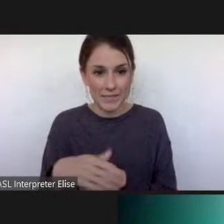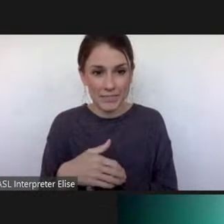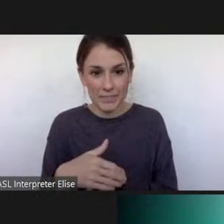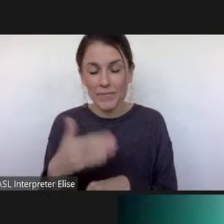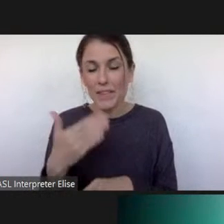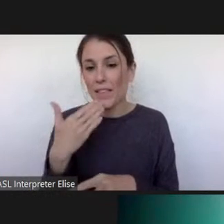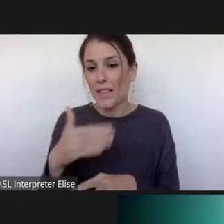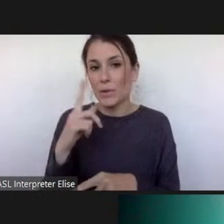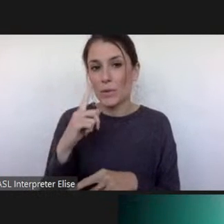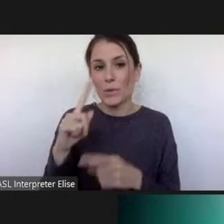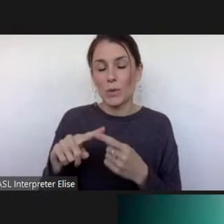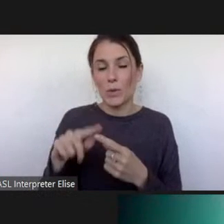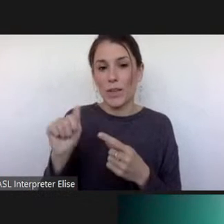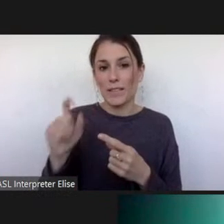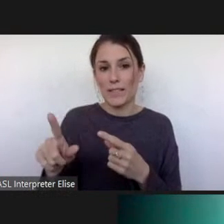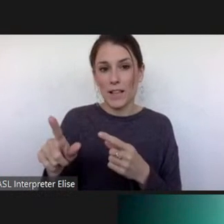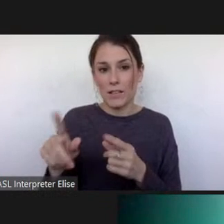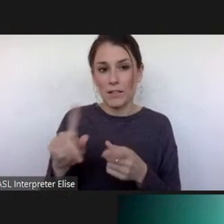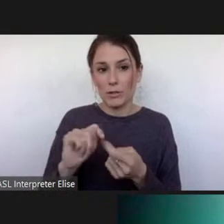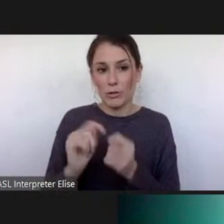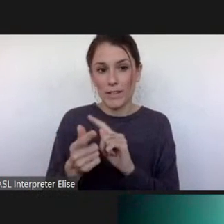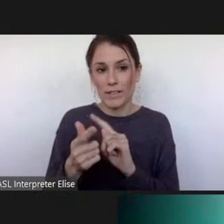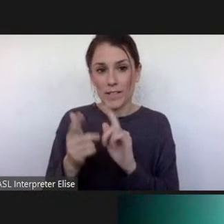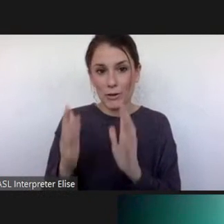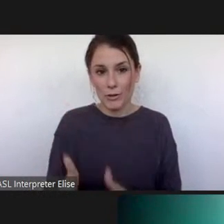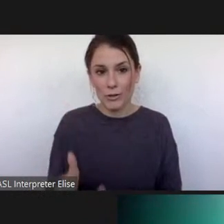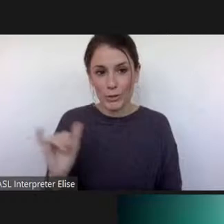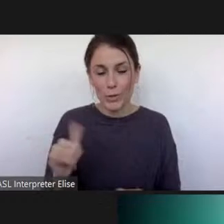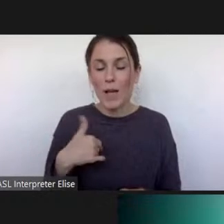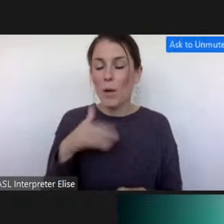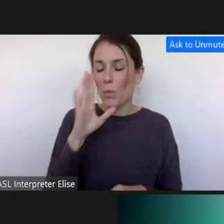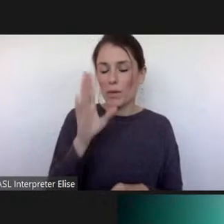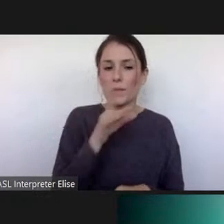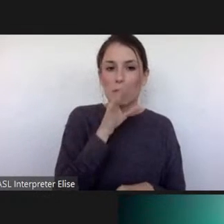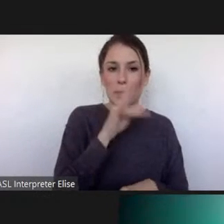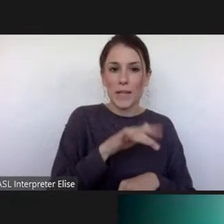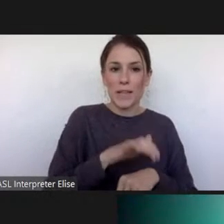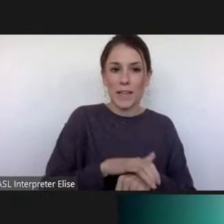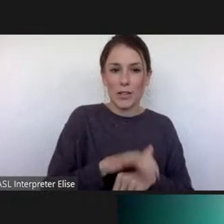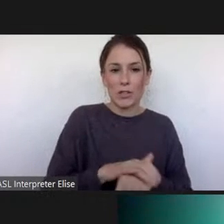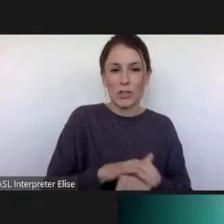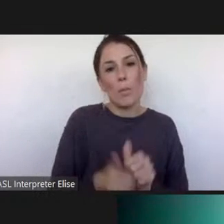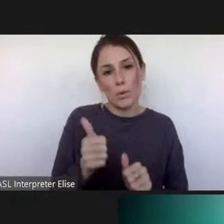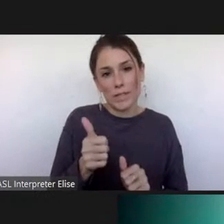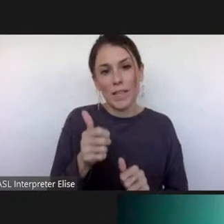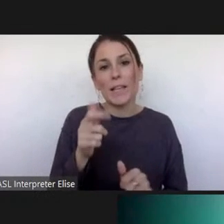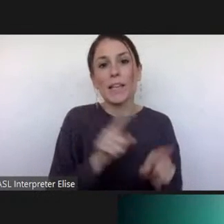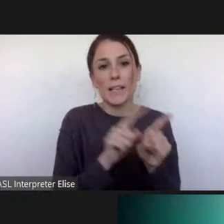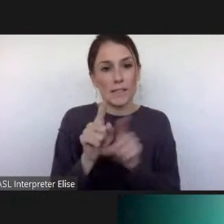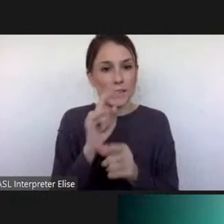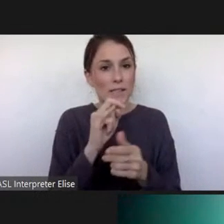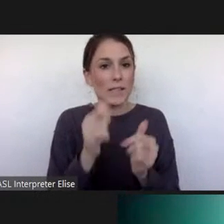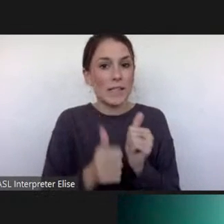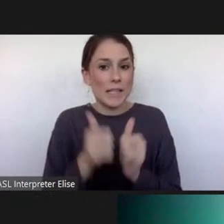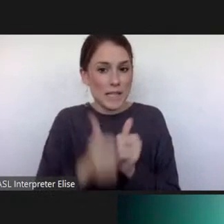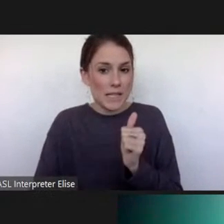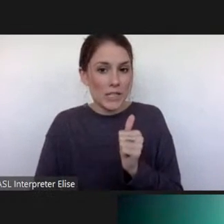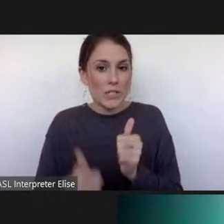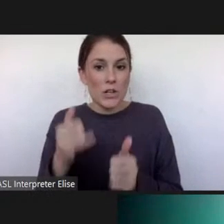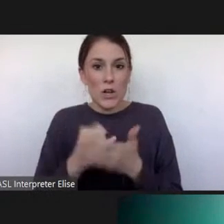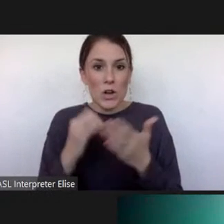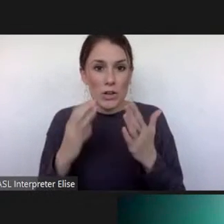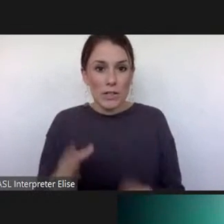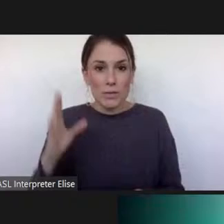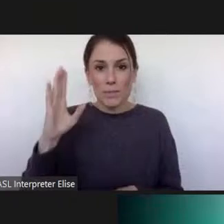you. I will speak in English, or mostly so. As each artist presents, I will take strands from